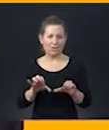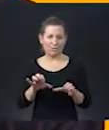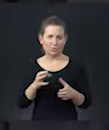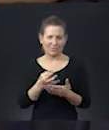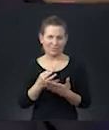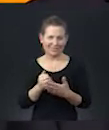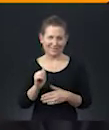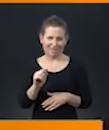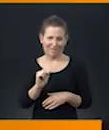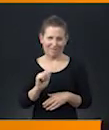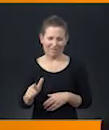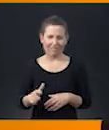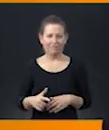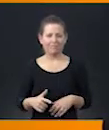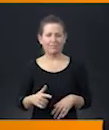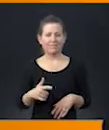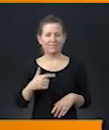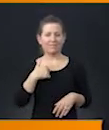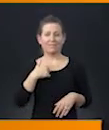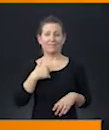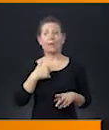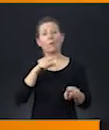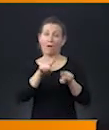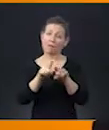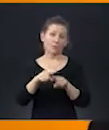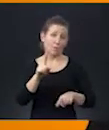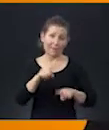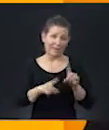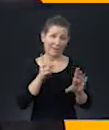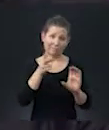all. I can't join the military.